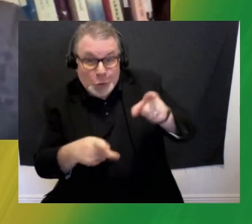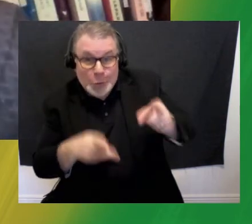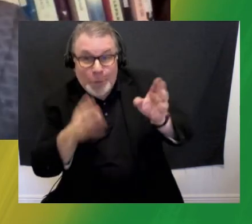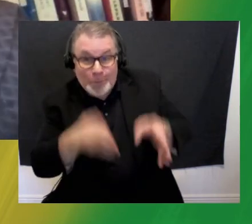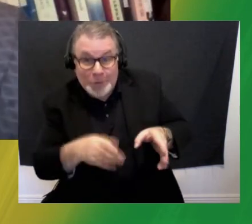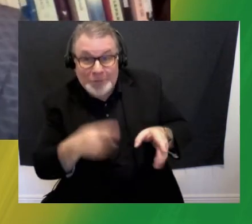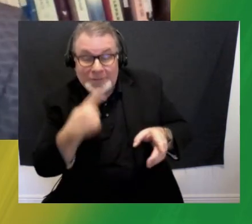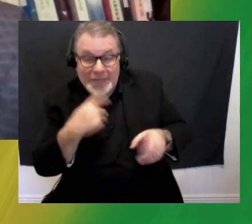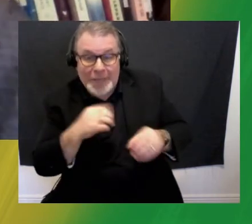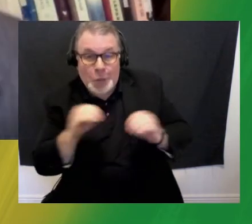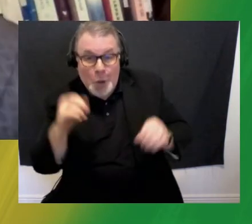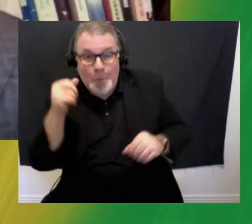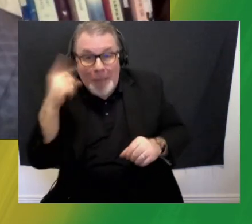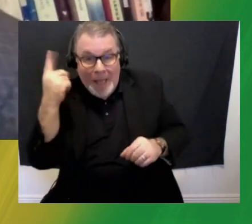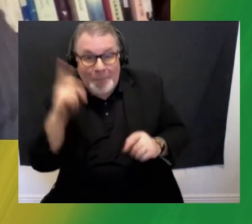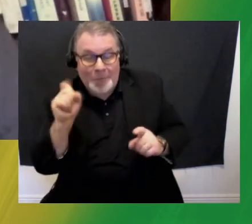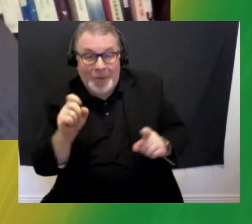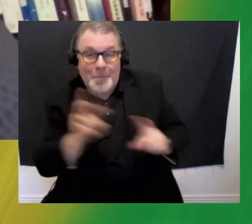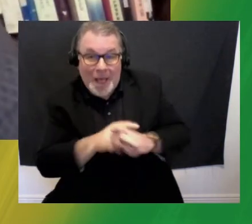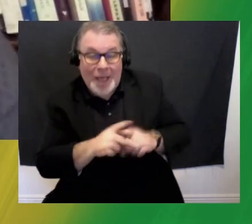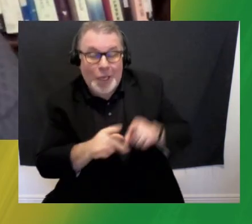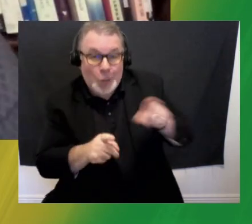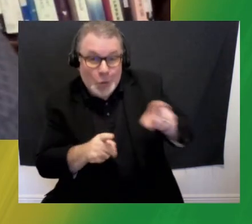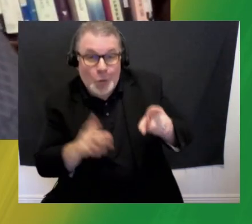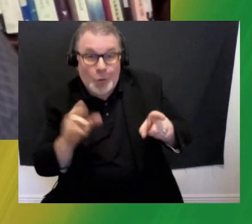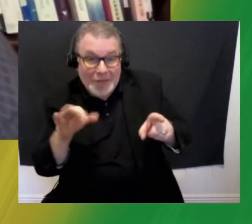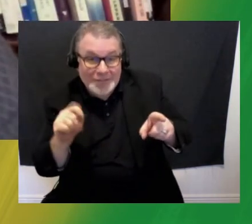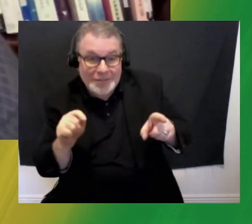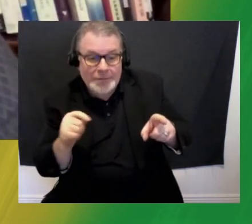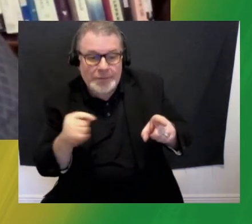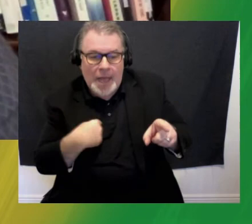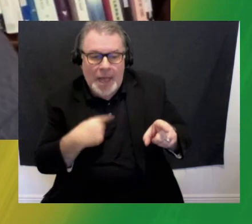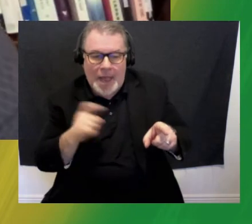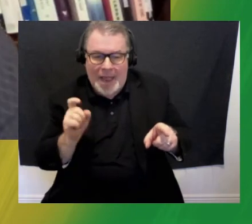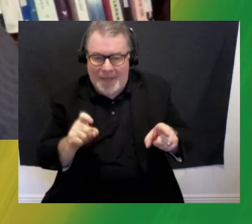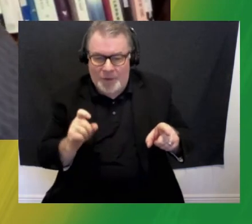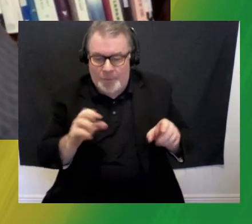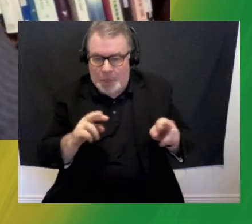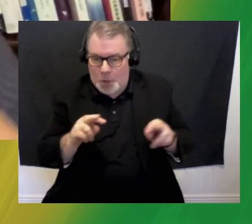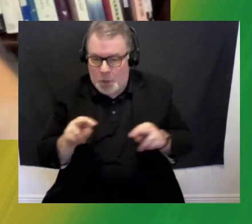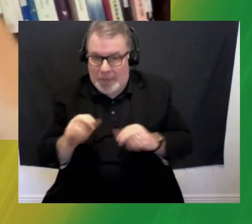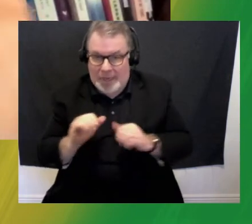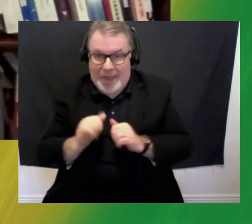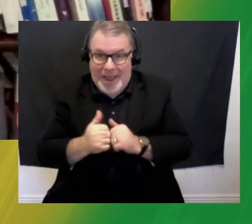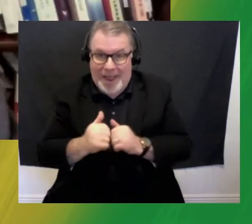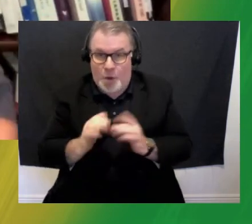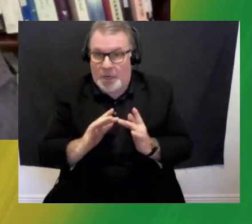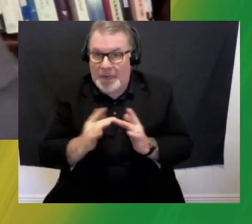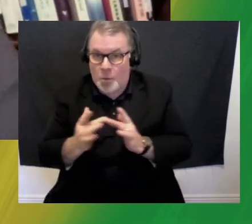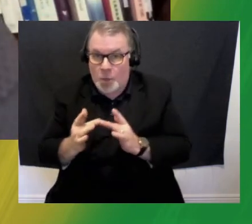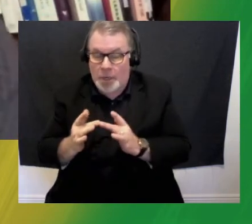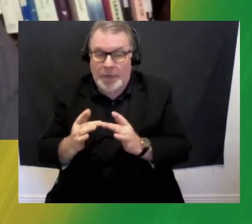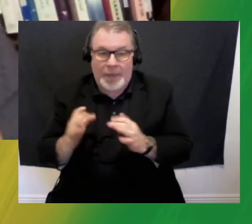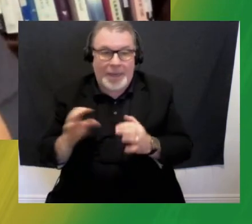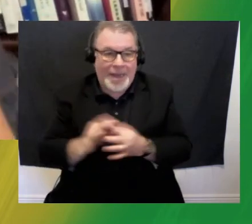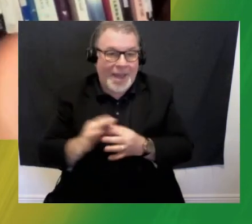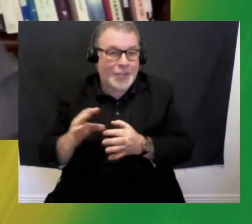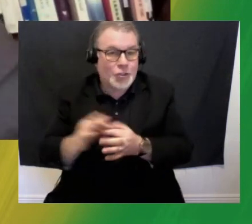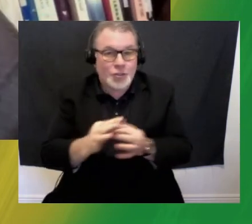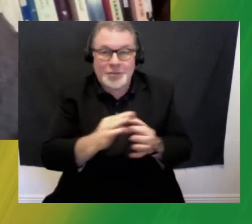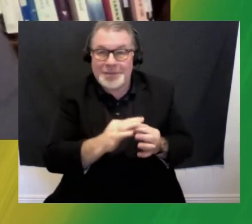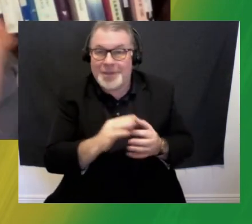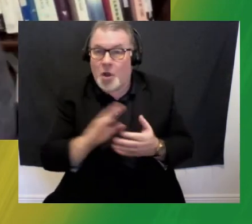said no Black people need to apply. You're the one who's the racist. I've got to be looking at the way that networking and connections and all of